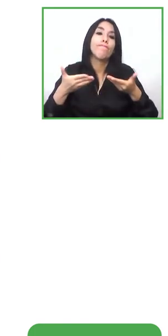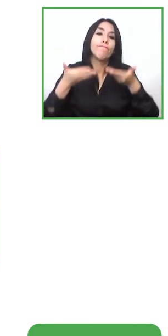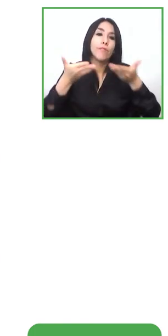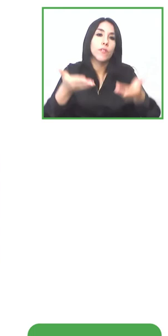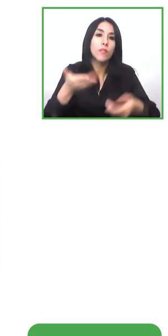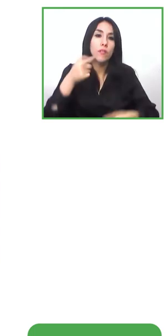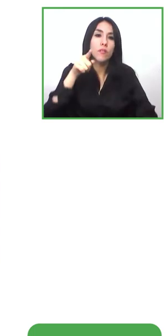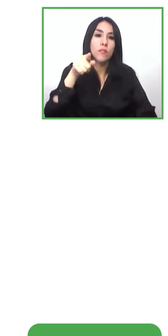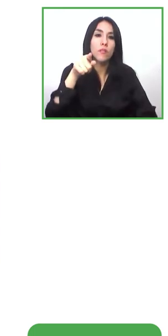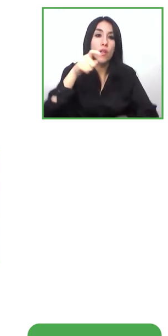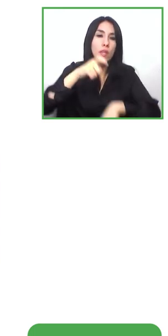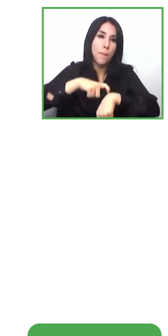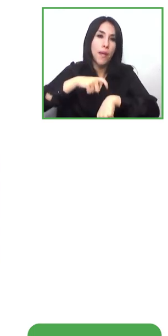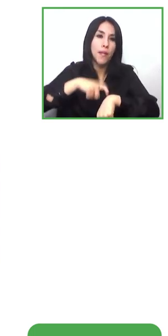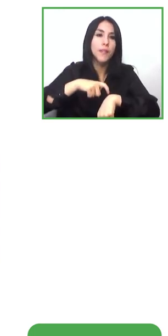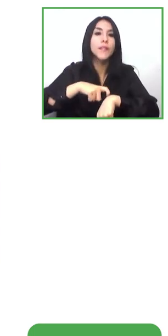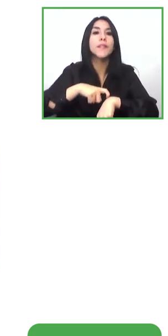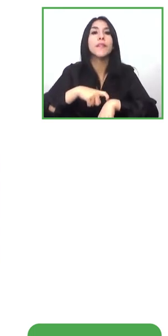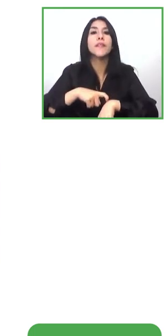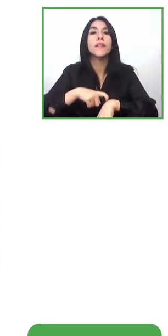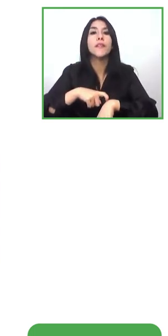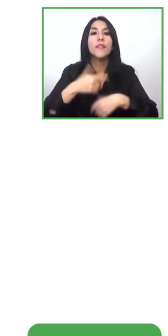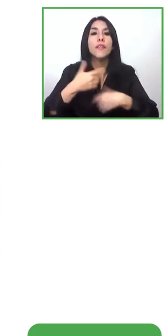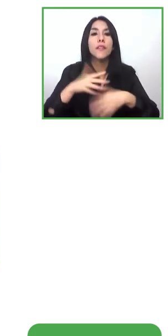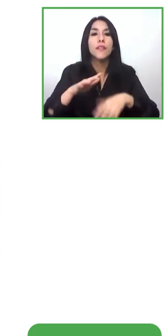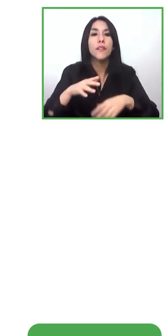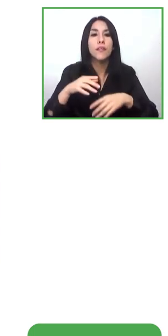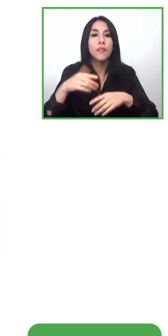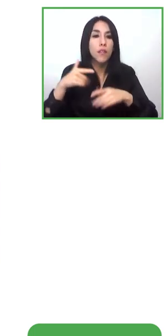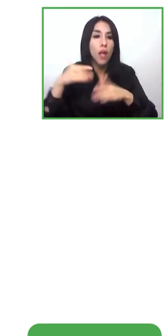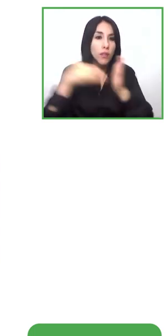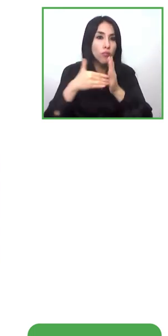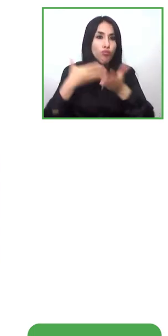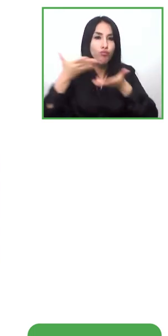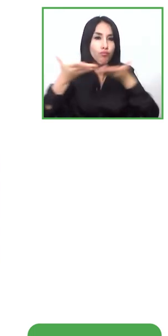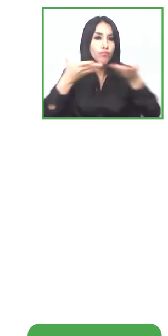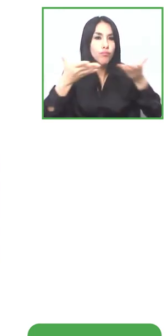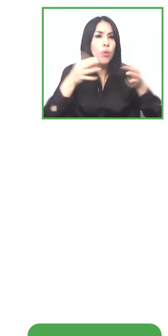give us this time to share and talk about this